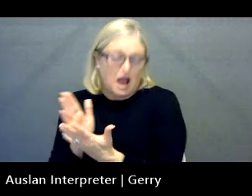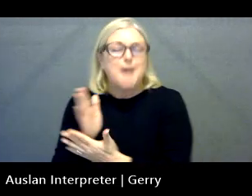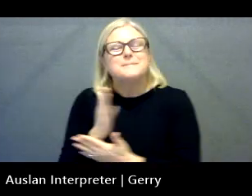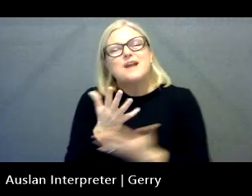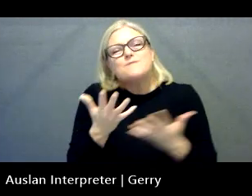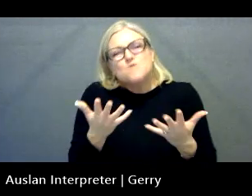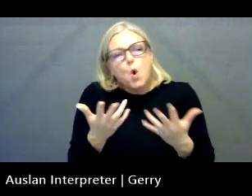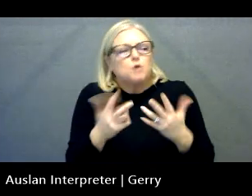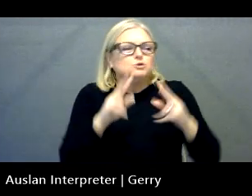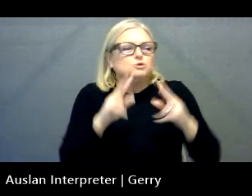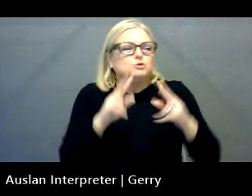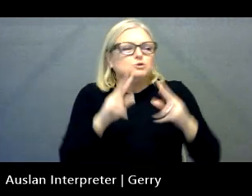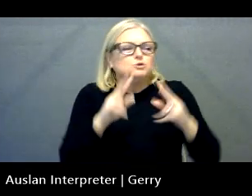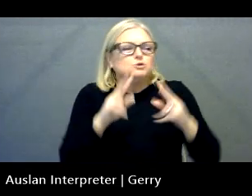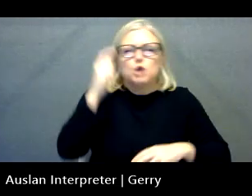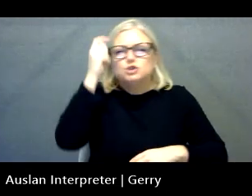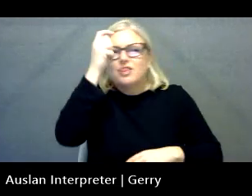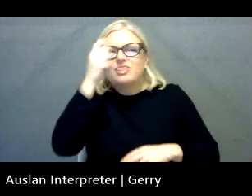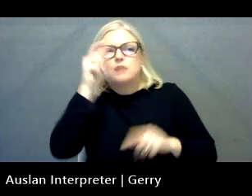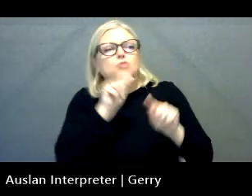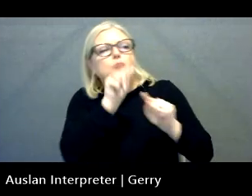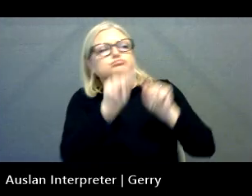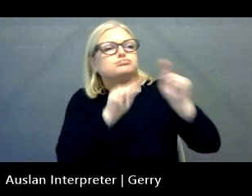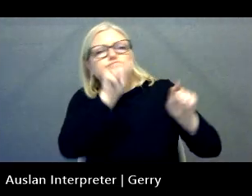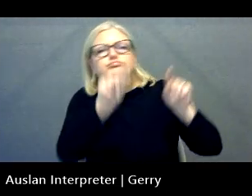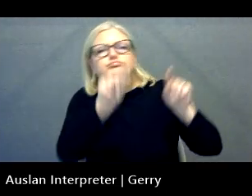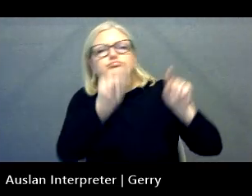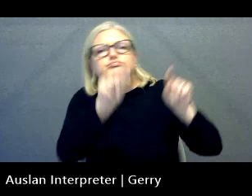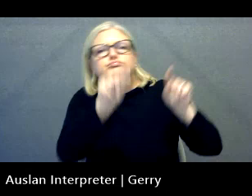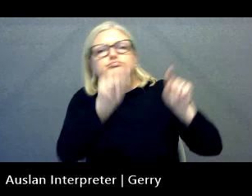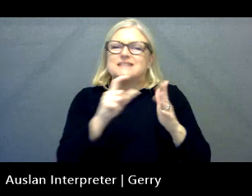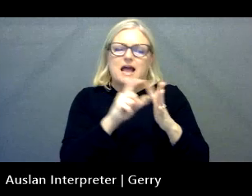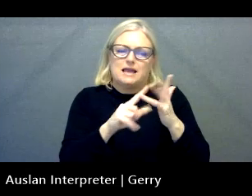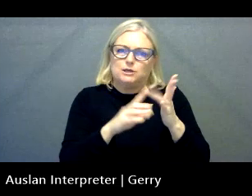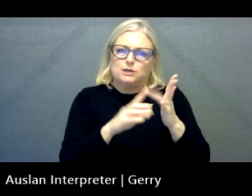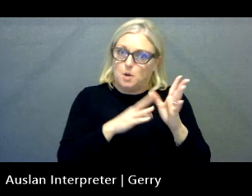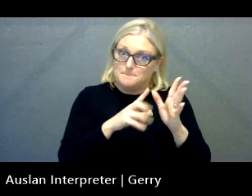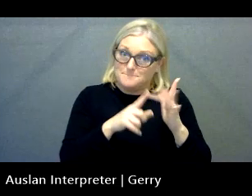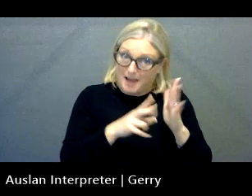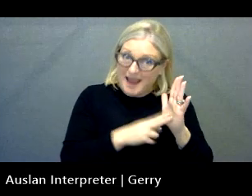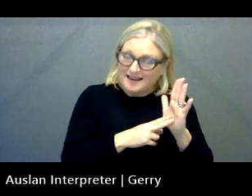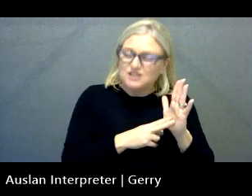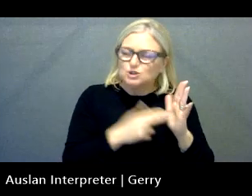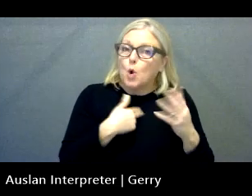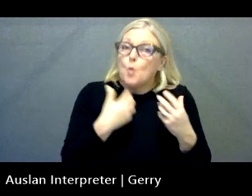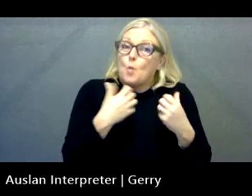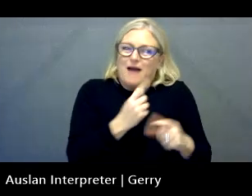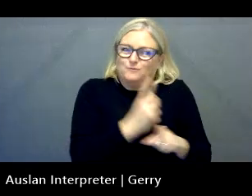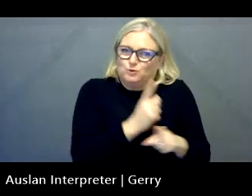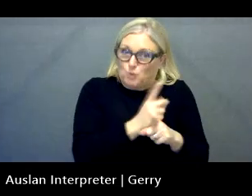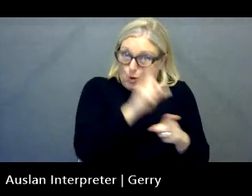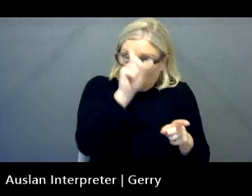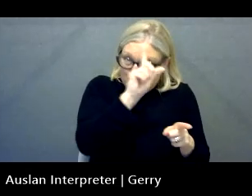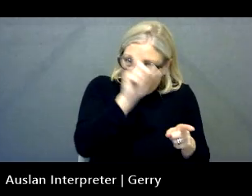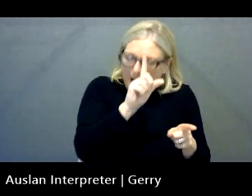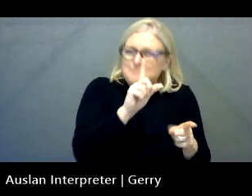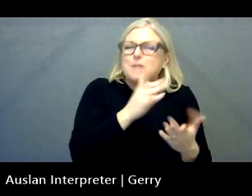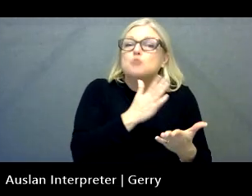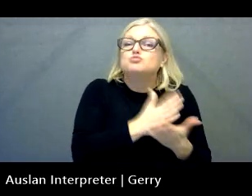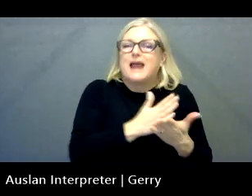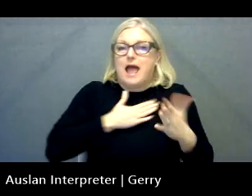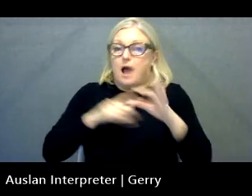actual instrument doesn't use that term. The time frame for answering questions and the response levels took a